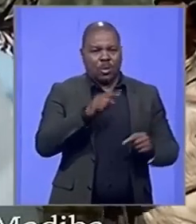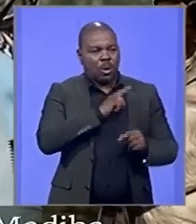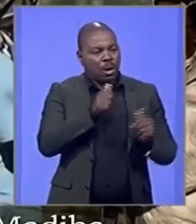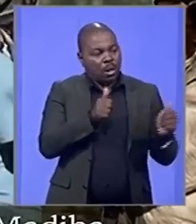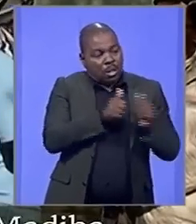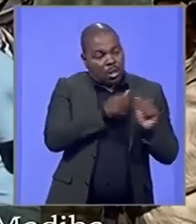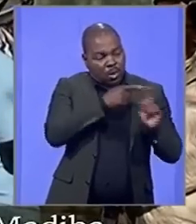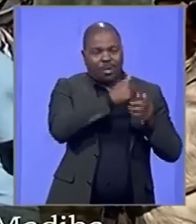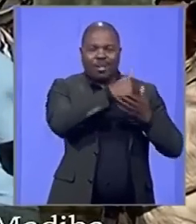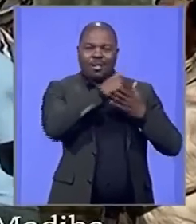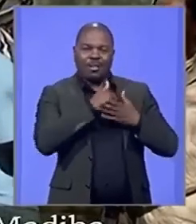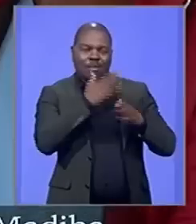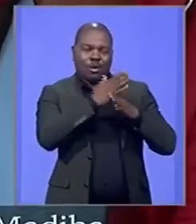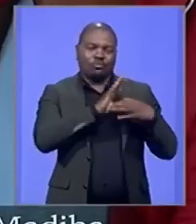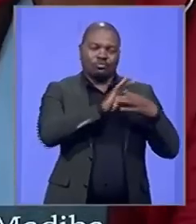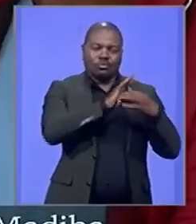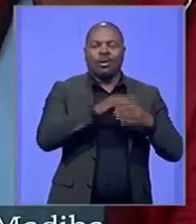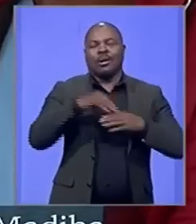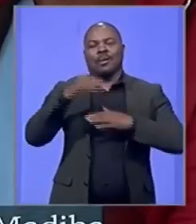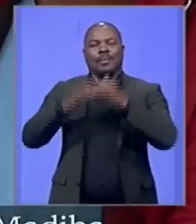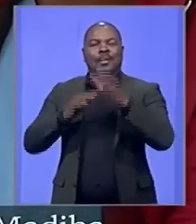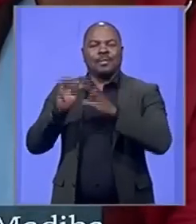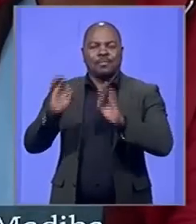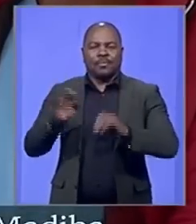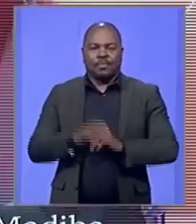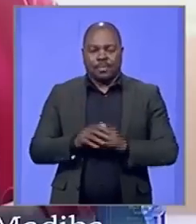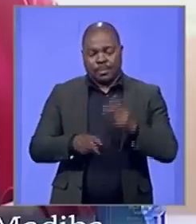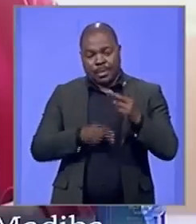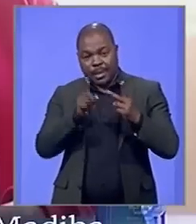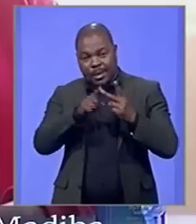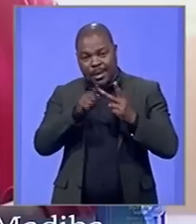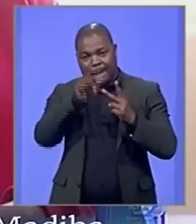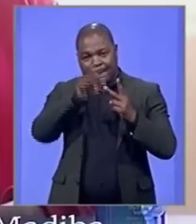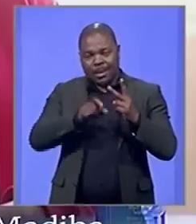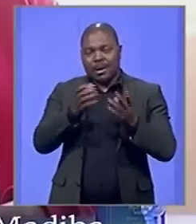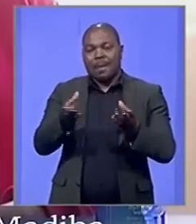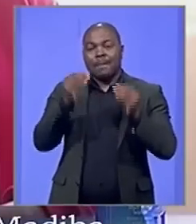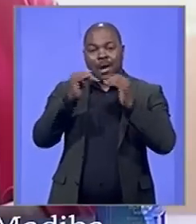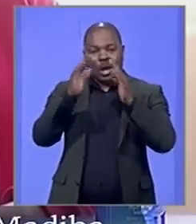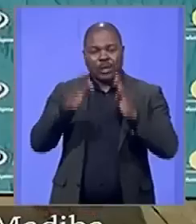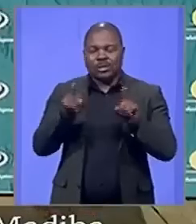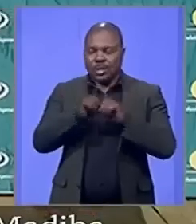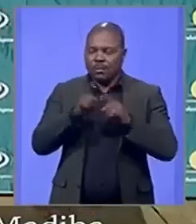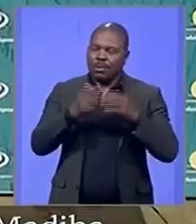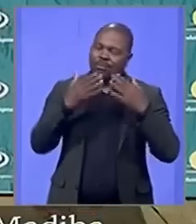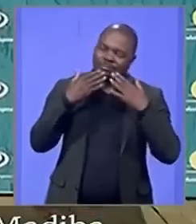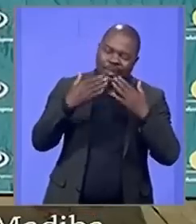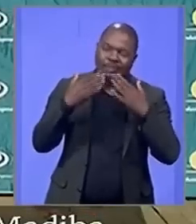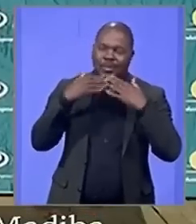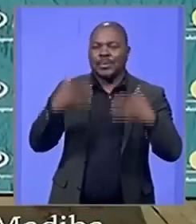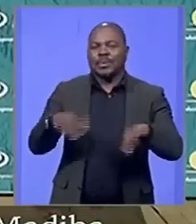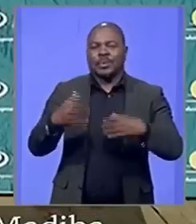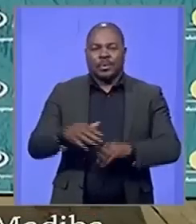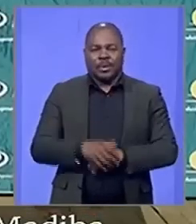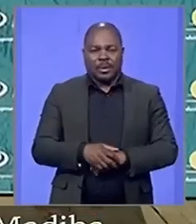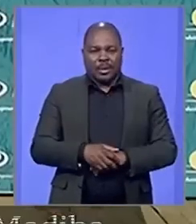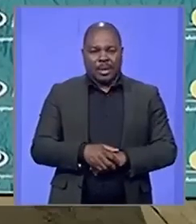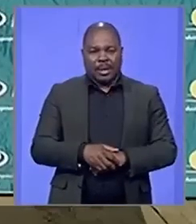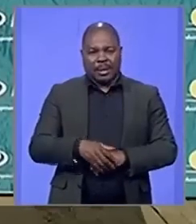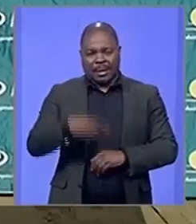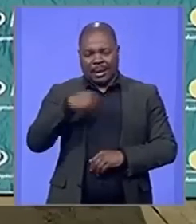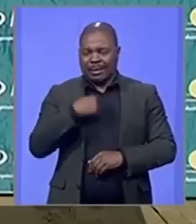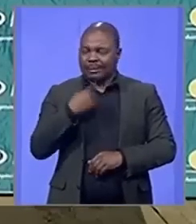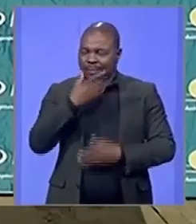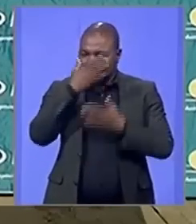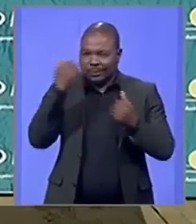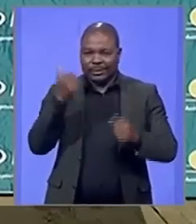wa ka o ile go sebedisana mmoho. E mong wa ba unne molemo mona o leboha a sa qete. Ha ke tsonga ke tankisa ke re